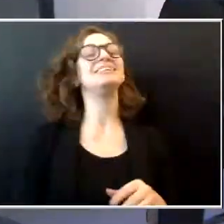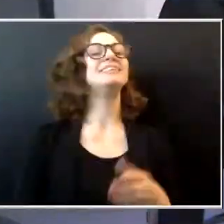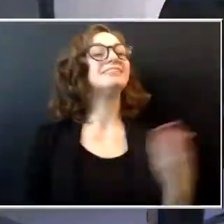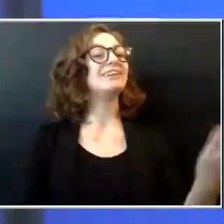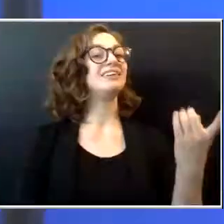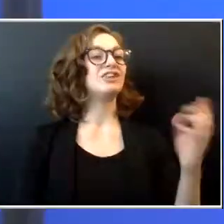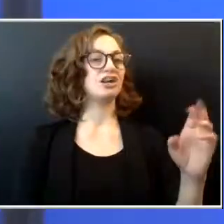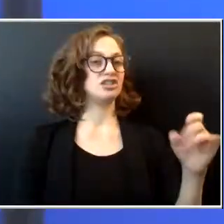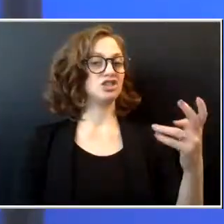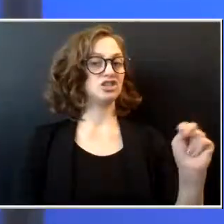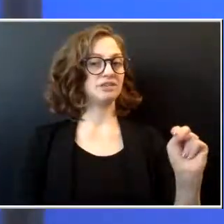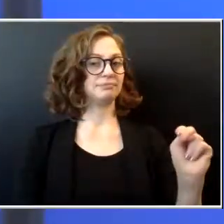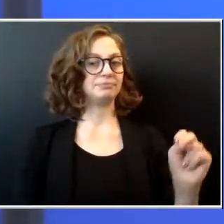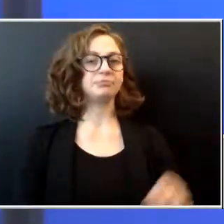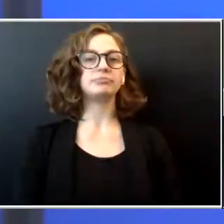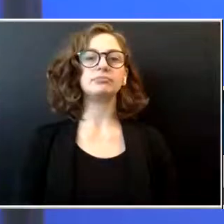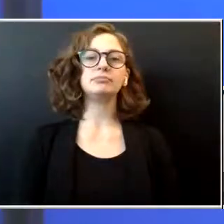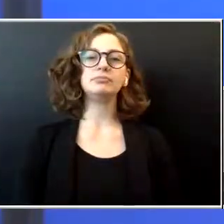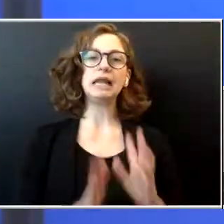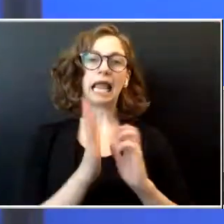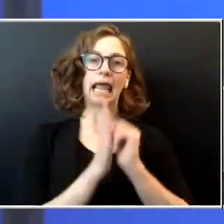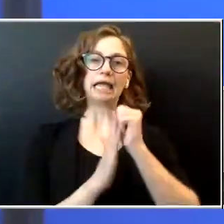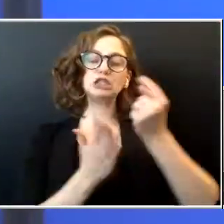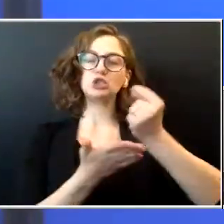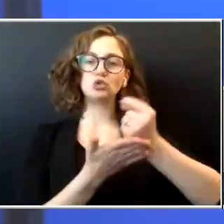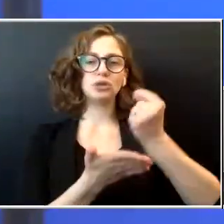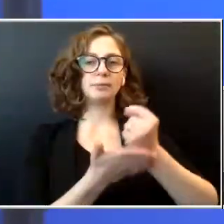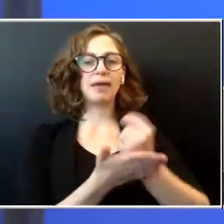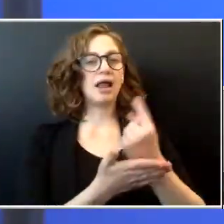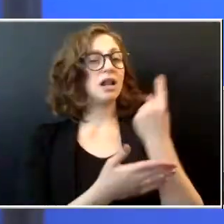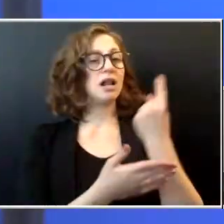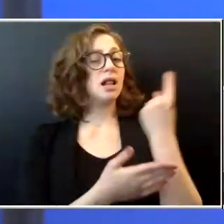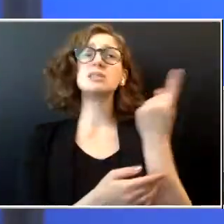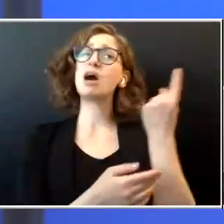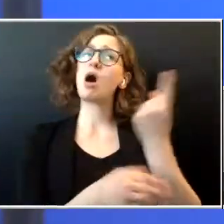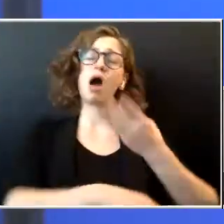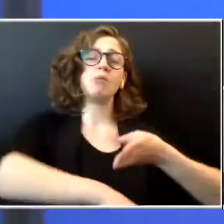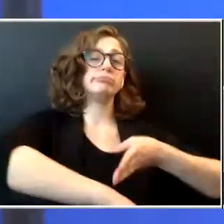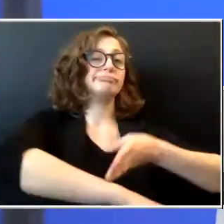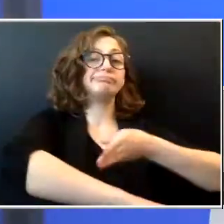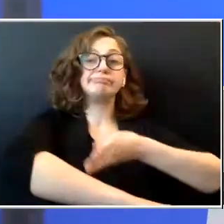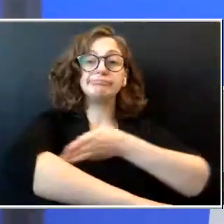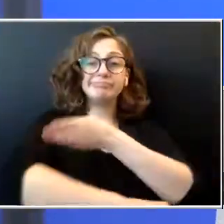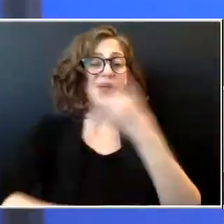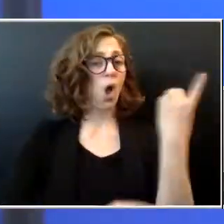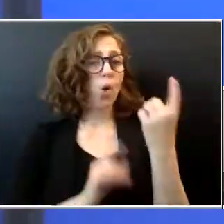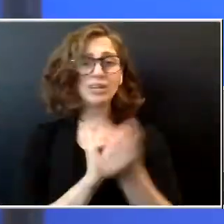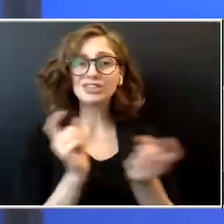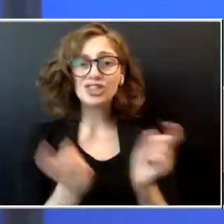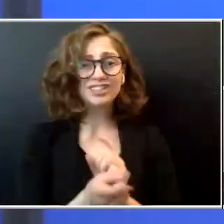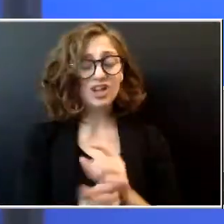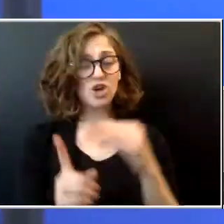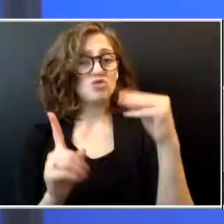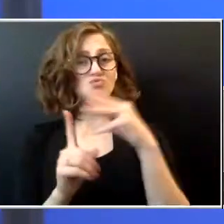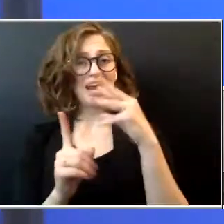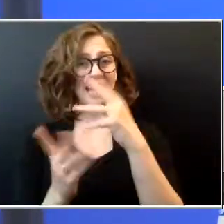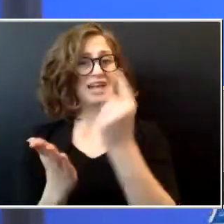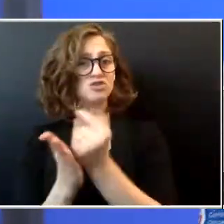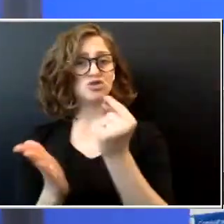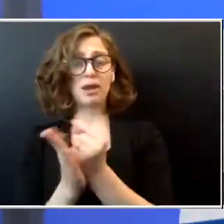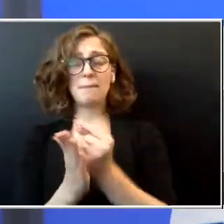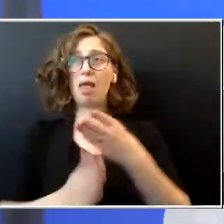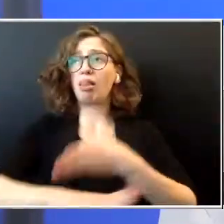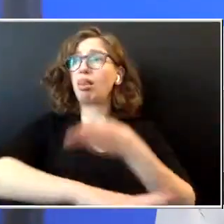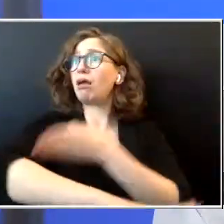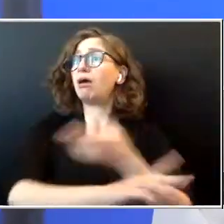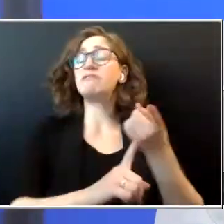Cancer treatment is always changing and getting better. I mean, radiation treatment is not radiation treatment 5 years ago, and every couple of